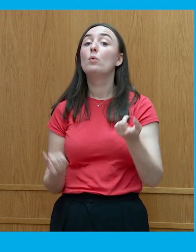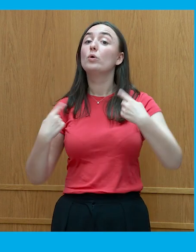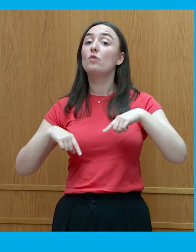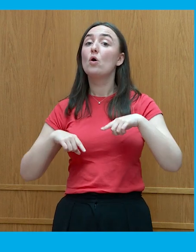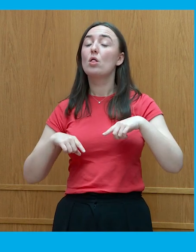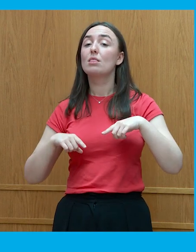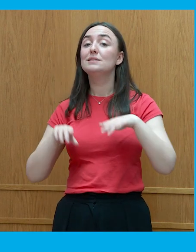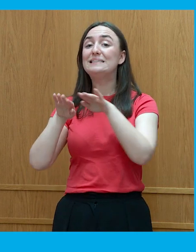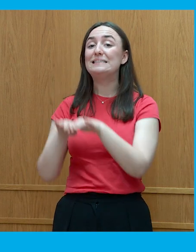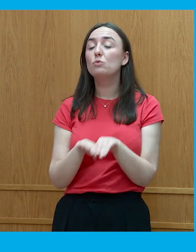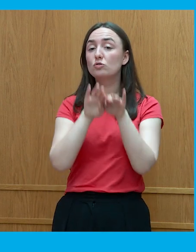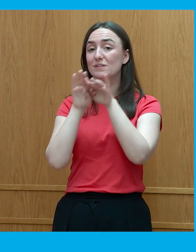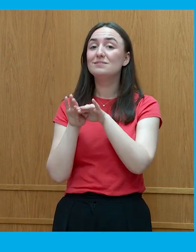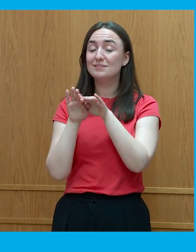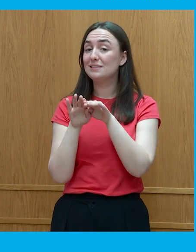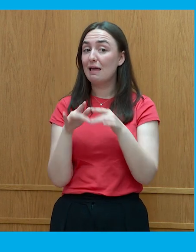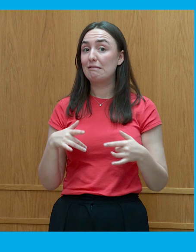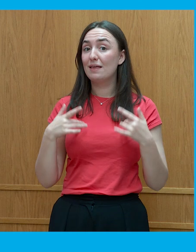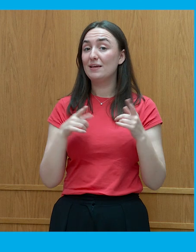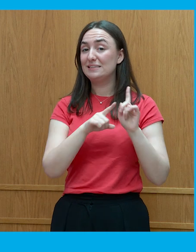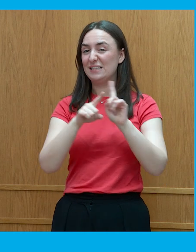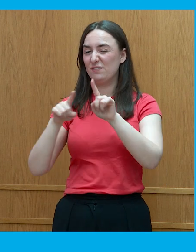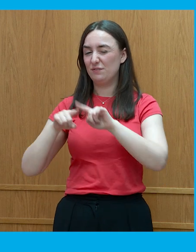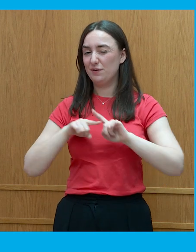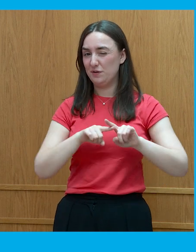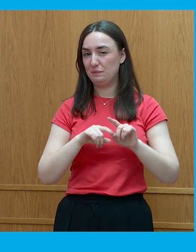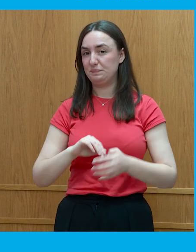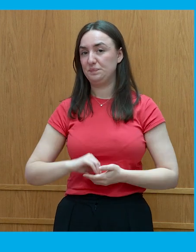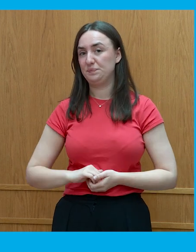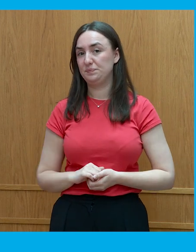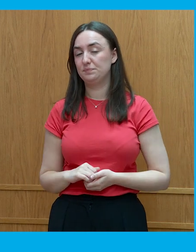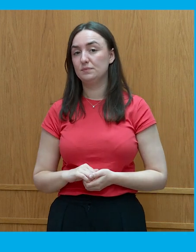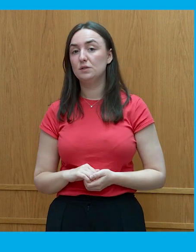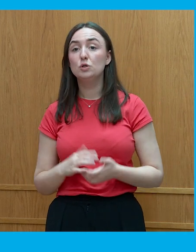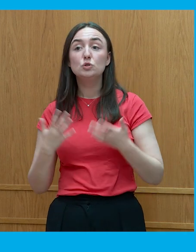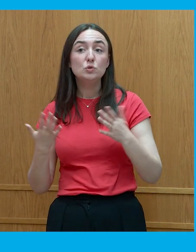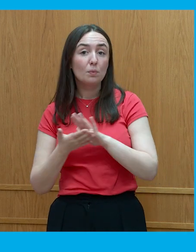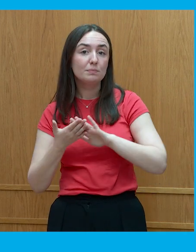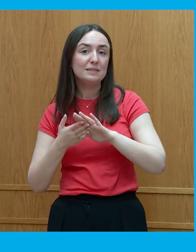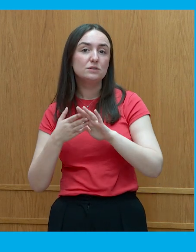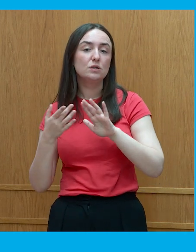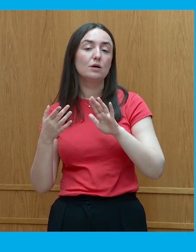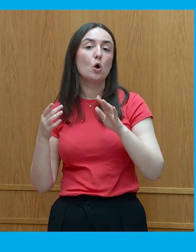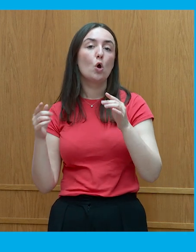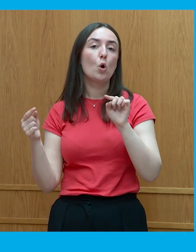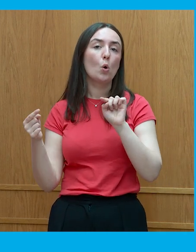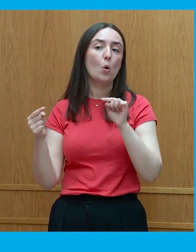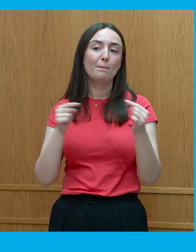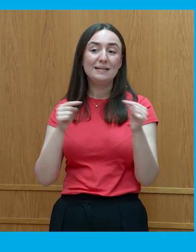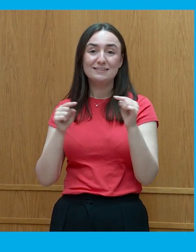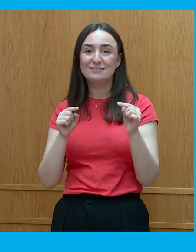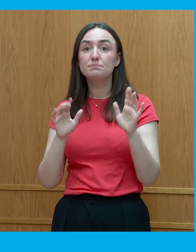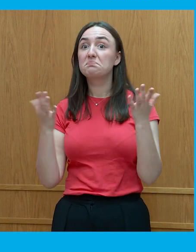right now. And in a way, having them compete for citizens is not bad. Competition is